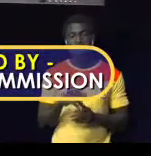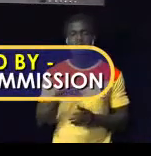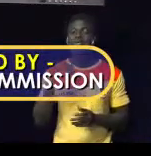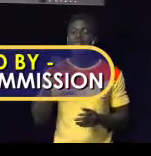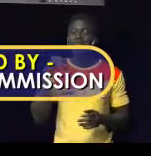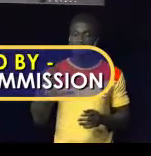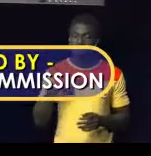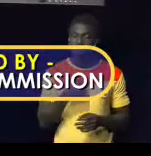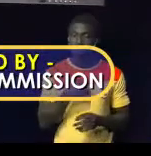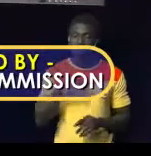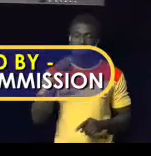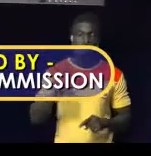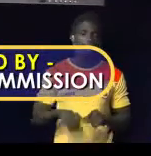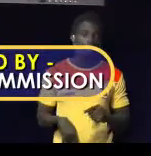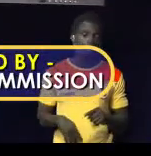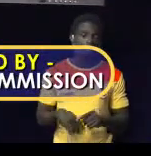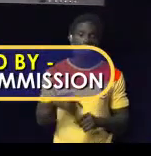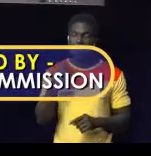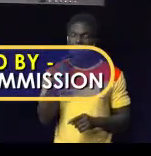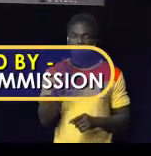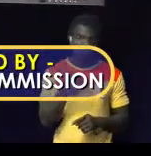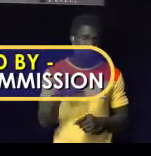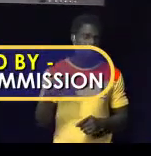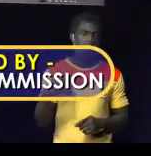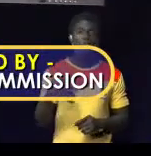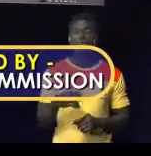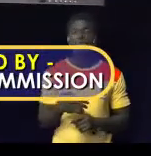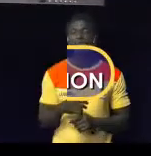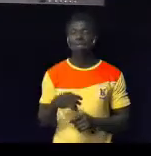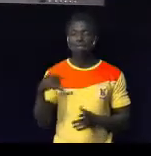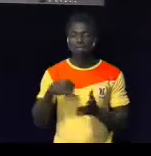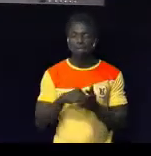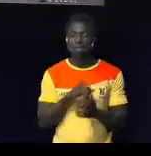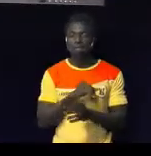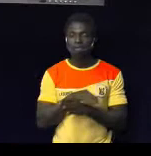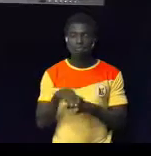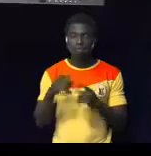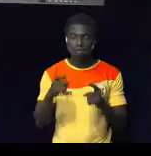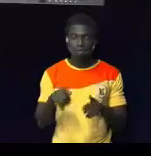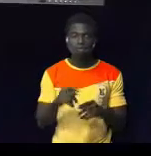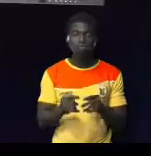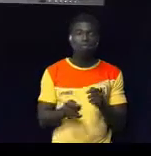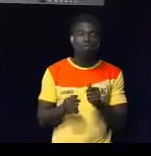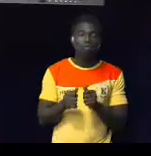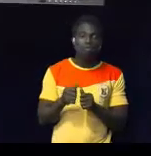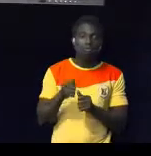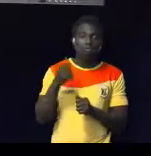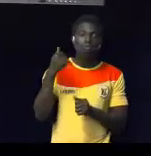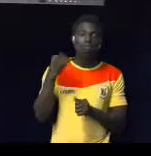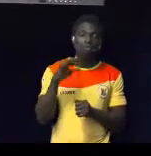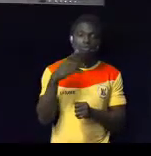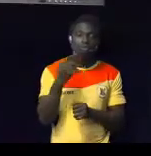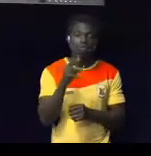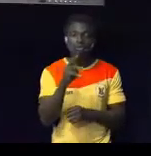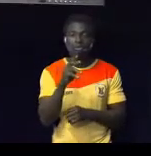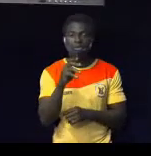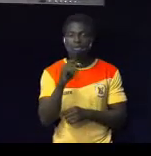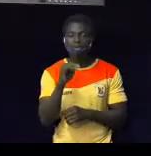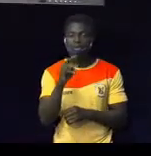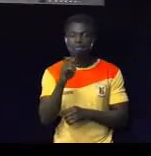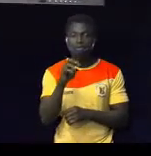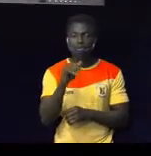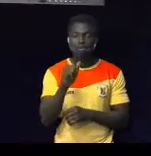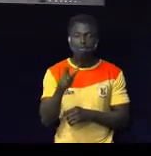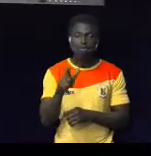cannot deny the fact that immoral acts, most of the moral activities that our